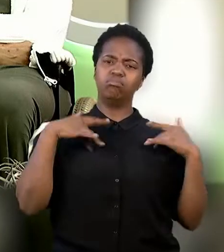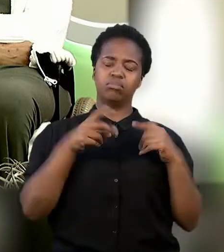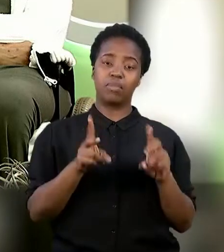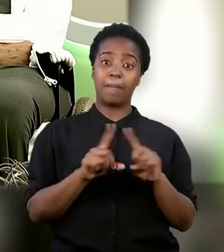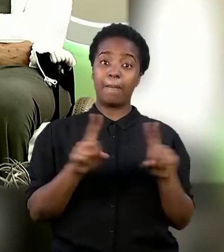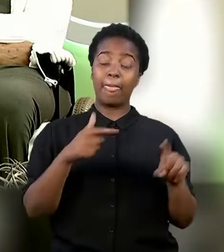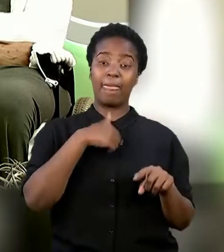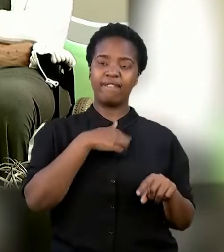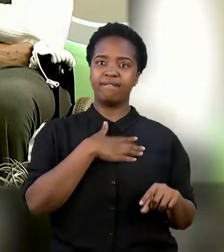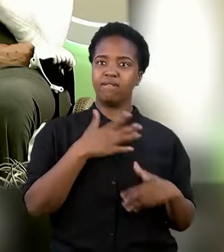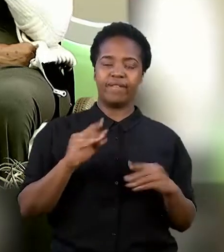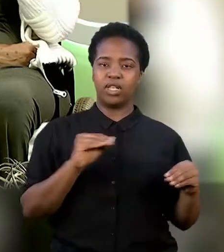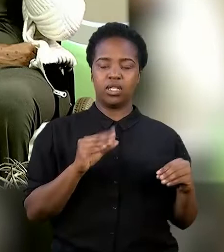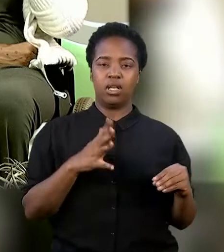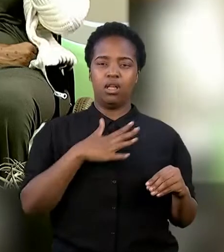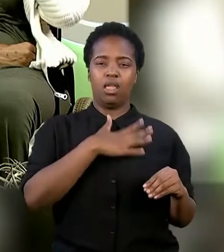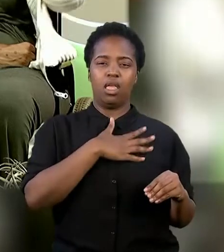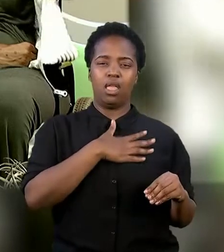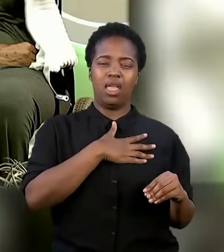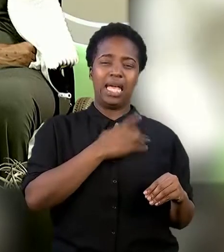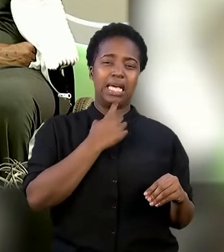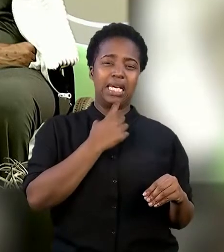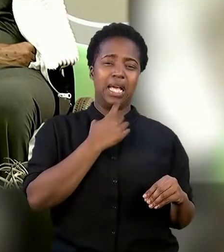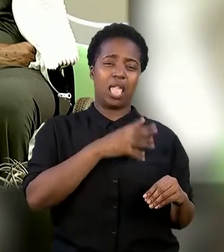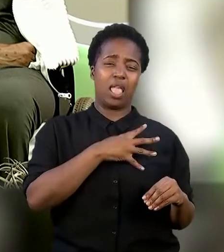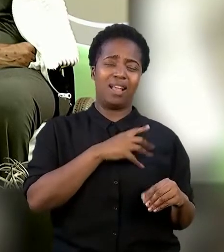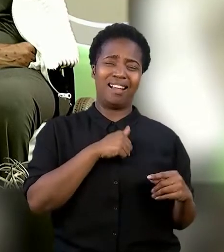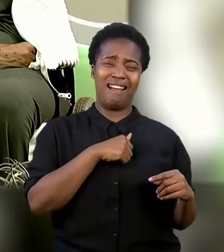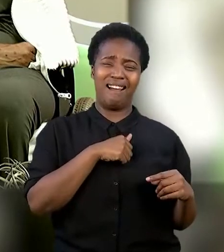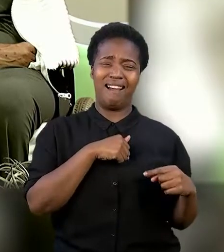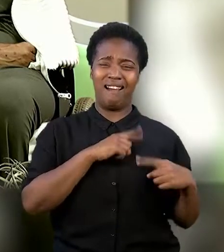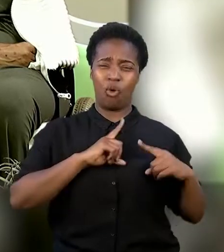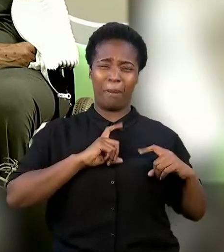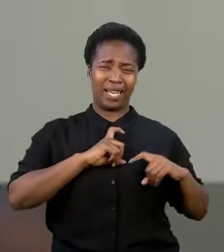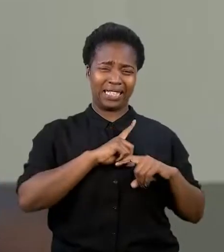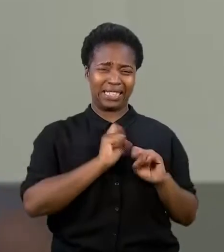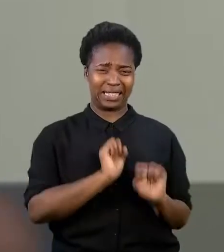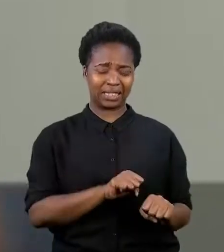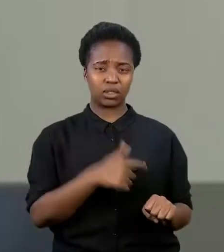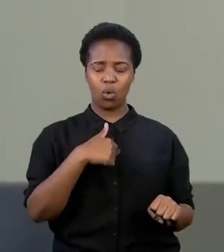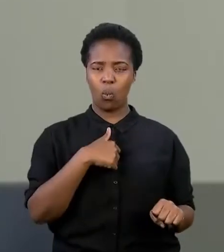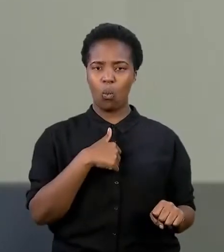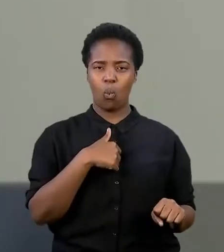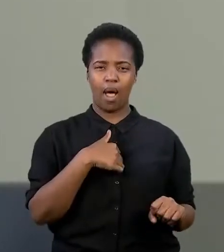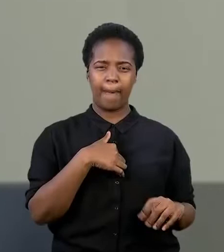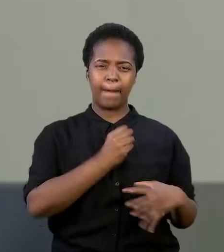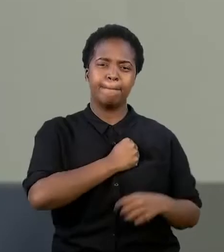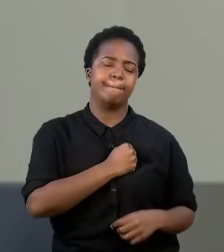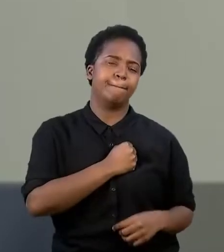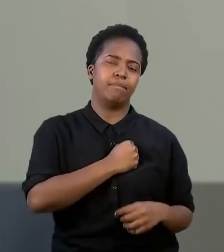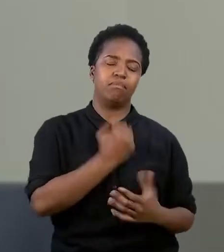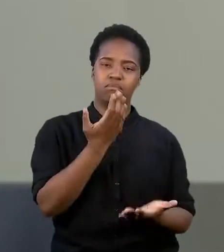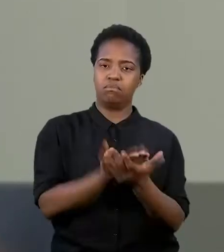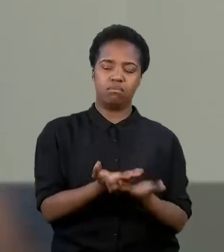long, normal life. But if you aren't physically active, you can suffer from cardiac complications, which we know are detrimental to